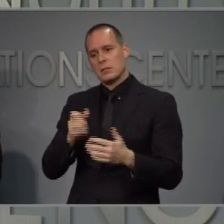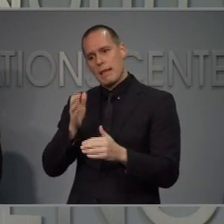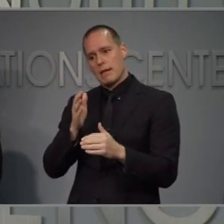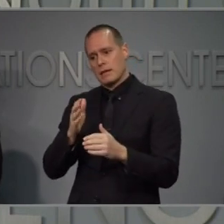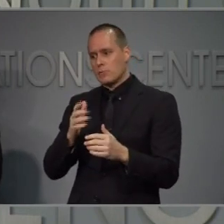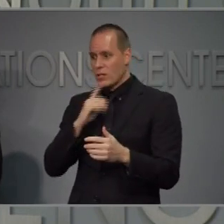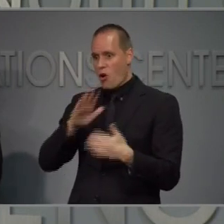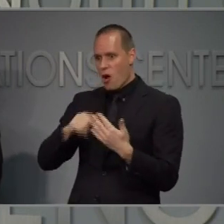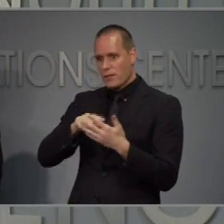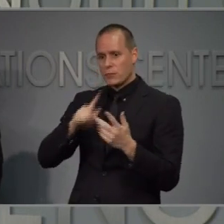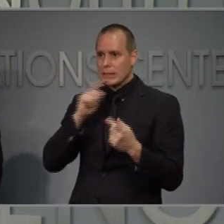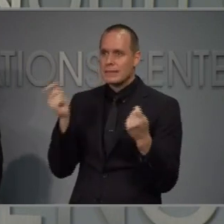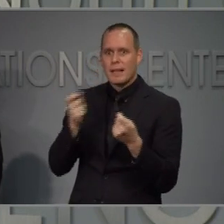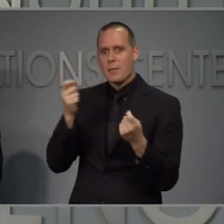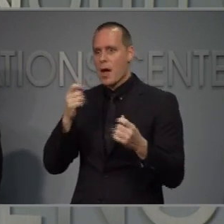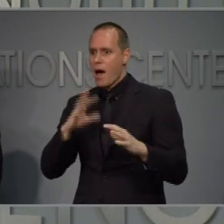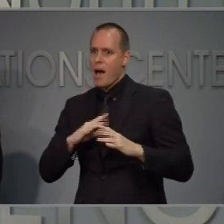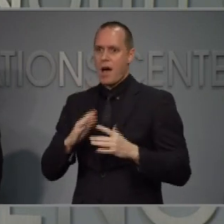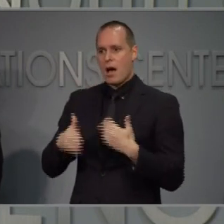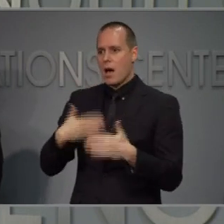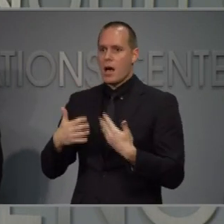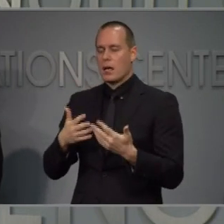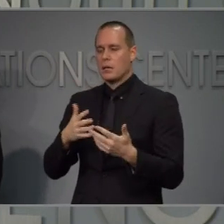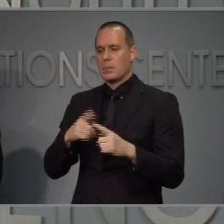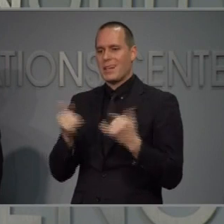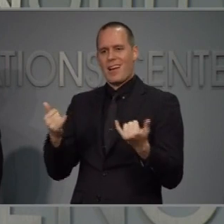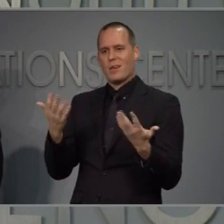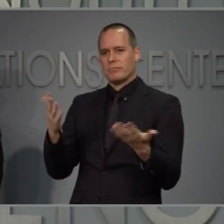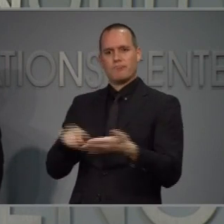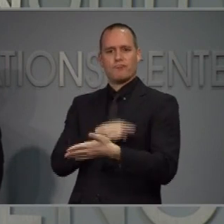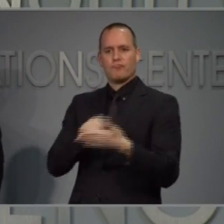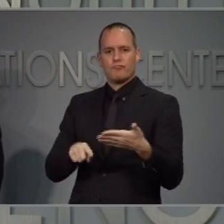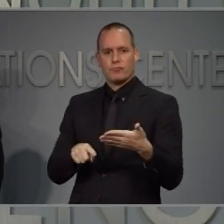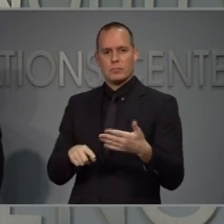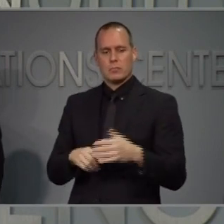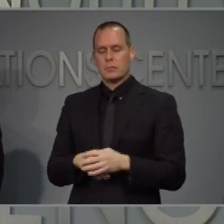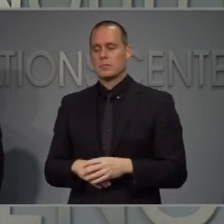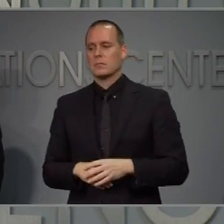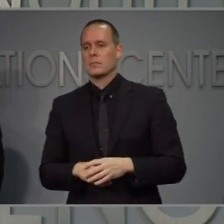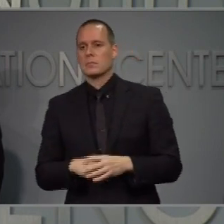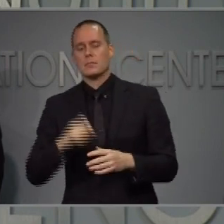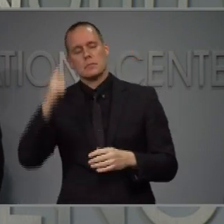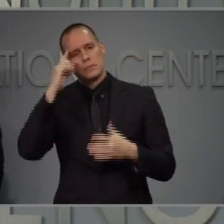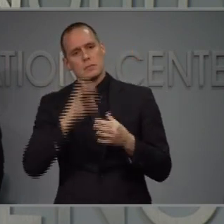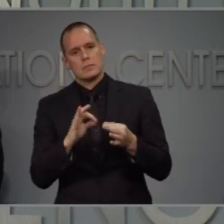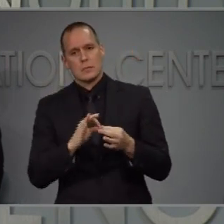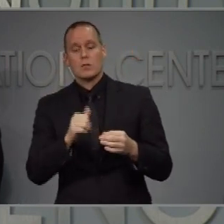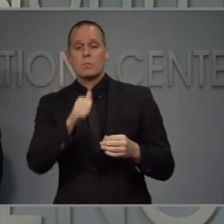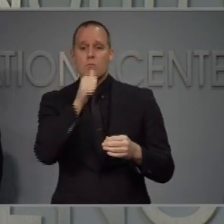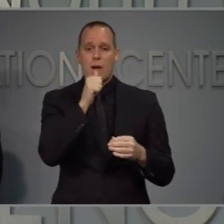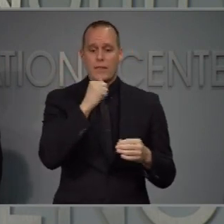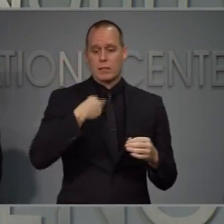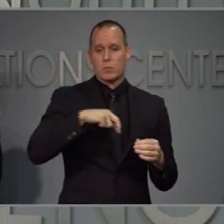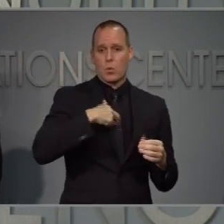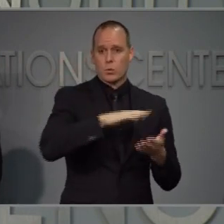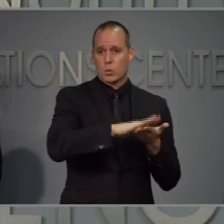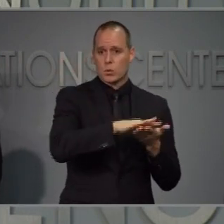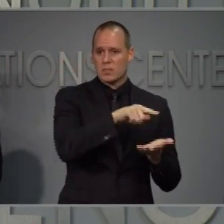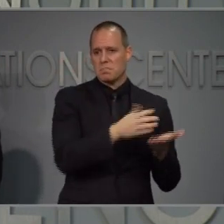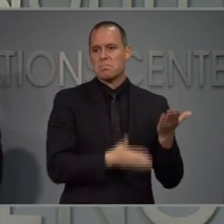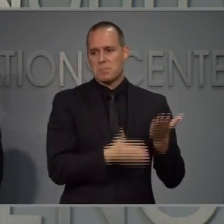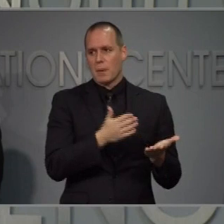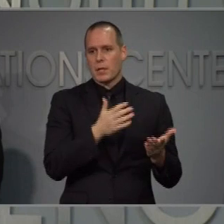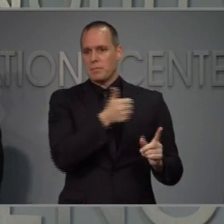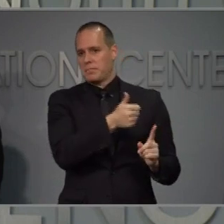year? Private and parochial schools will be making their own decisions about how they